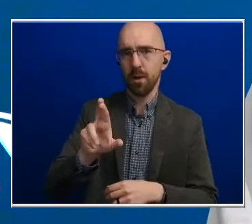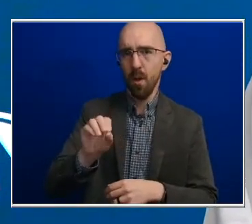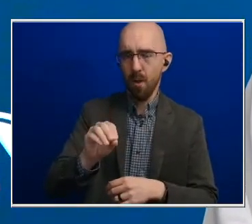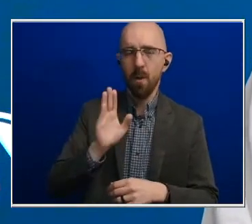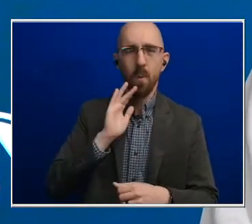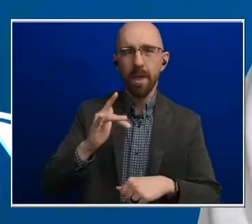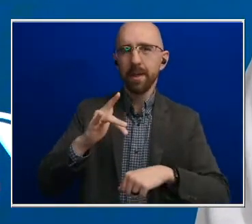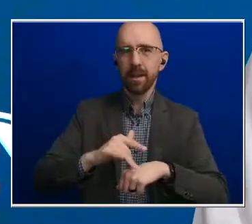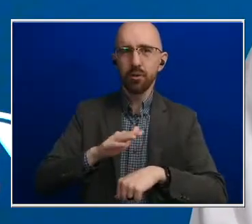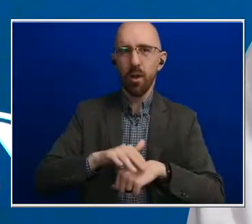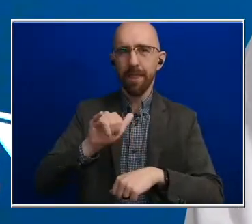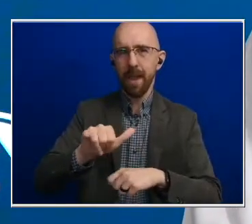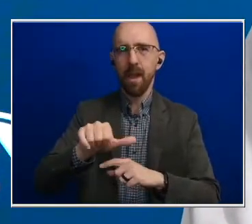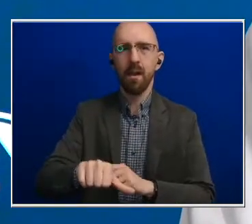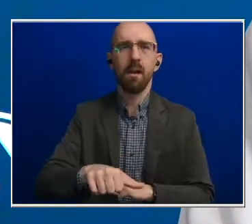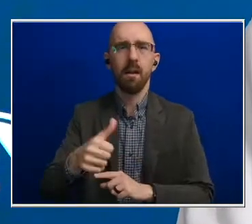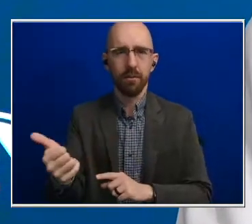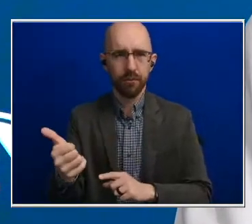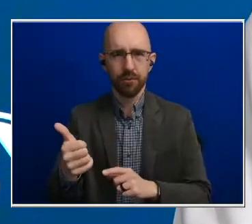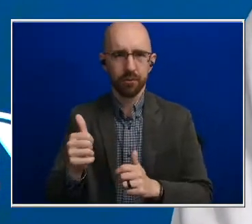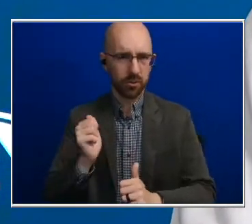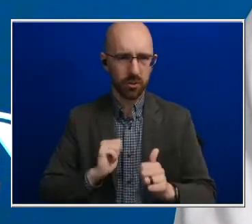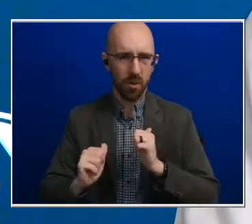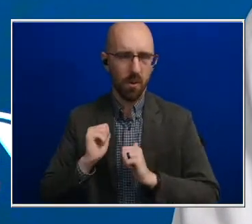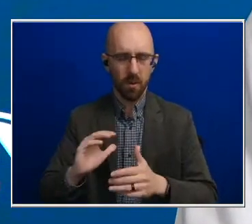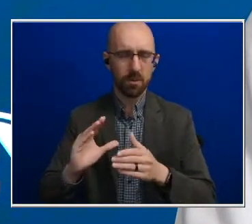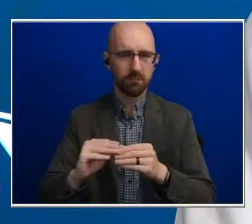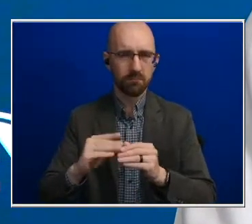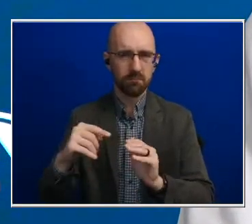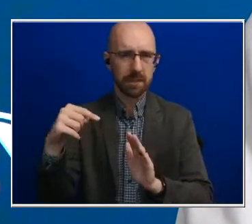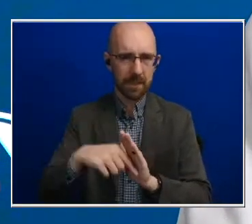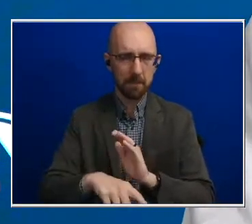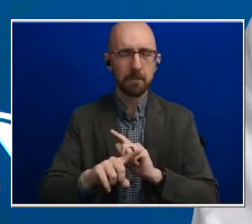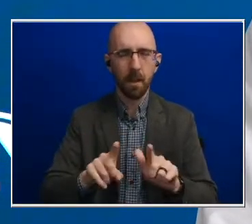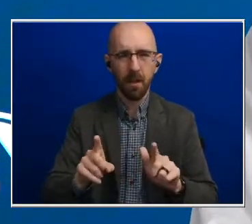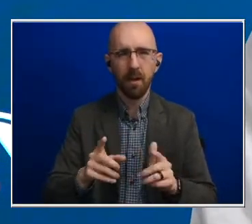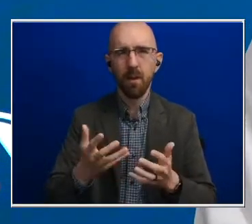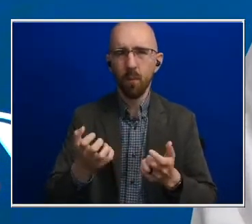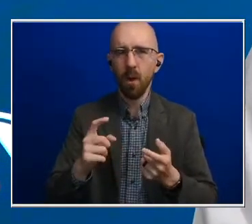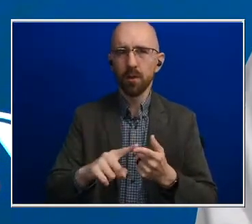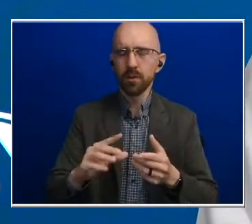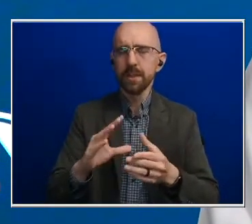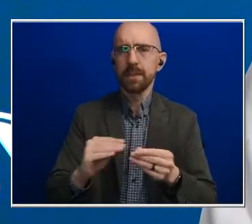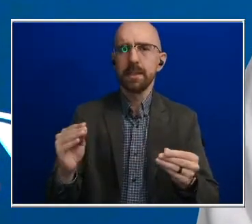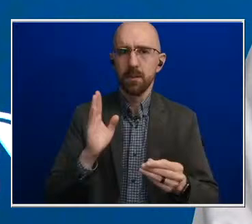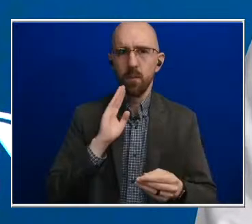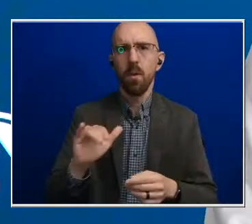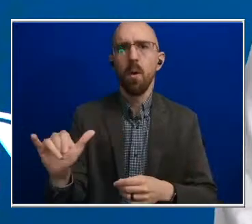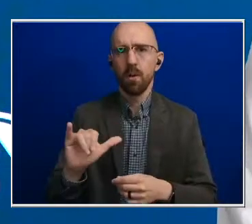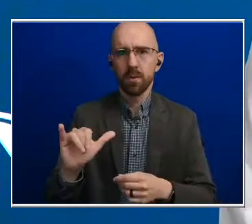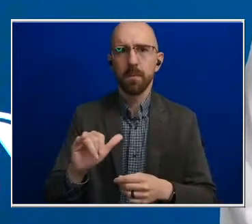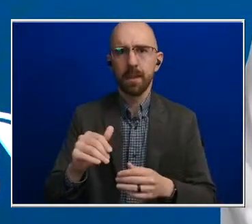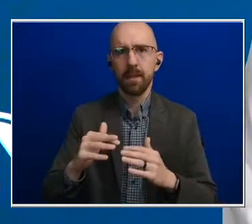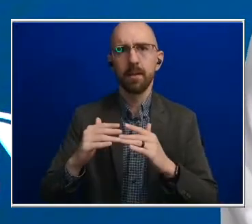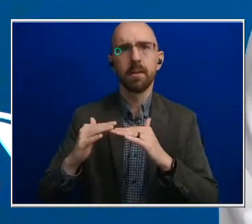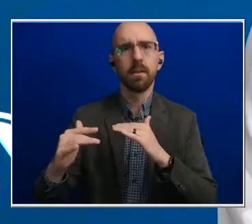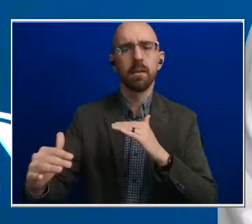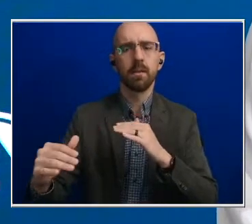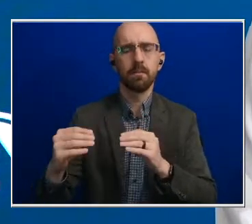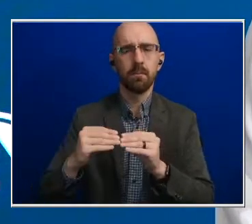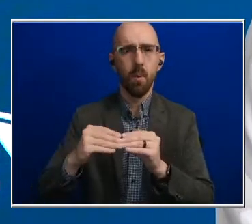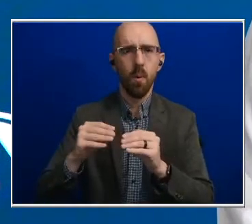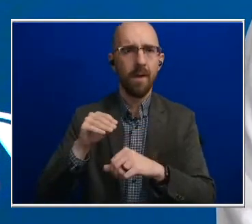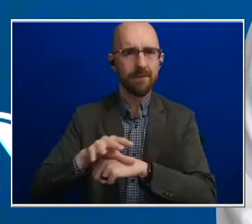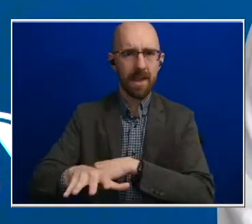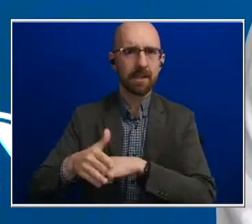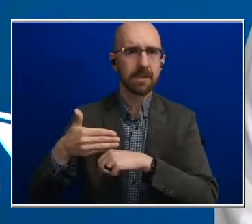another show, but just wanted to say that there will also be downstream effects, not only what we're seeing with lack